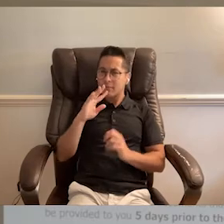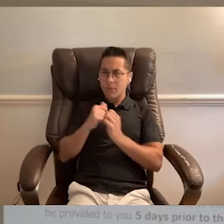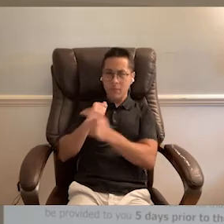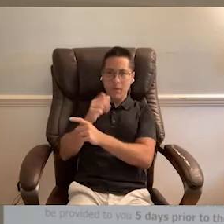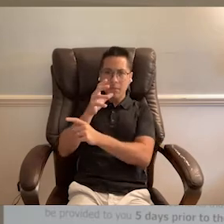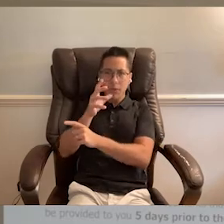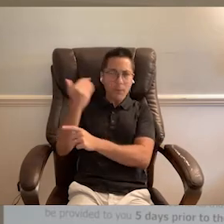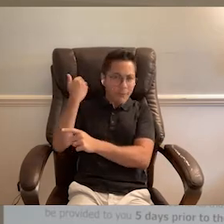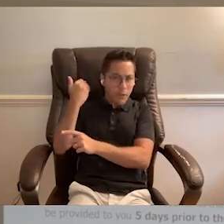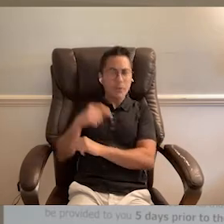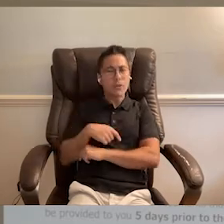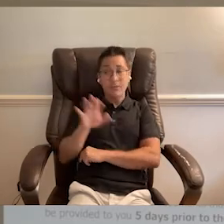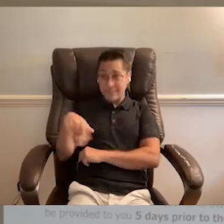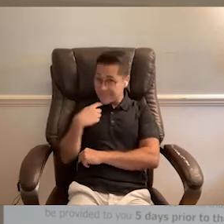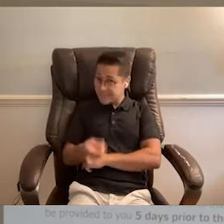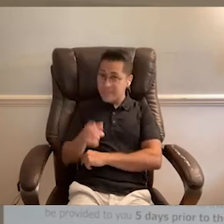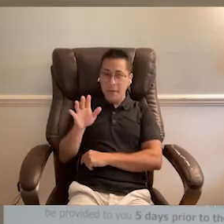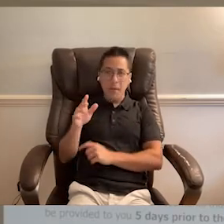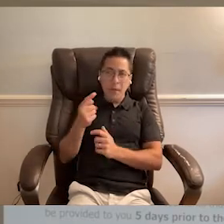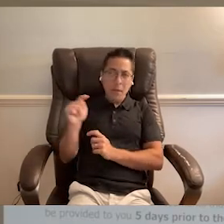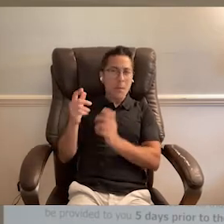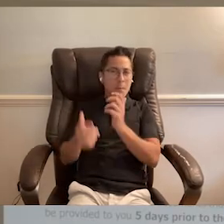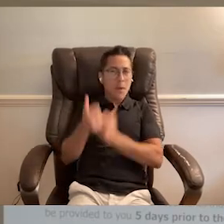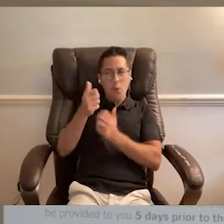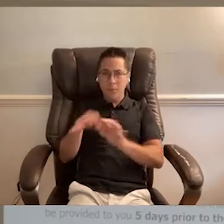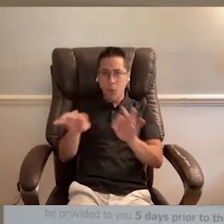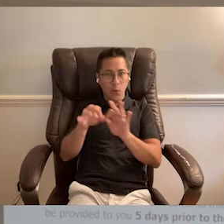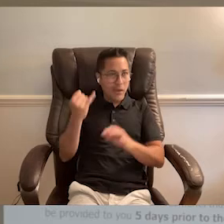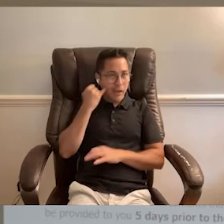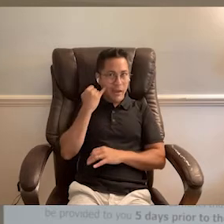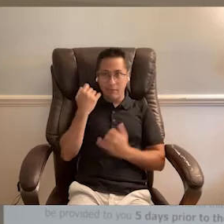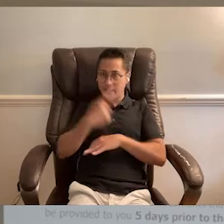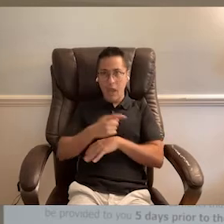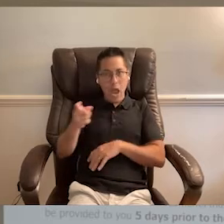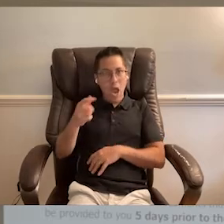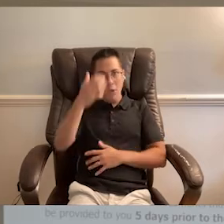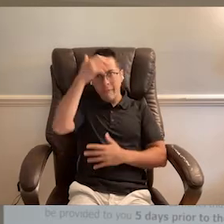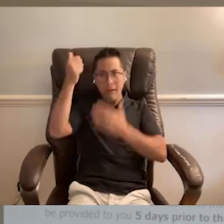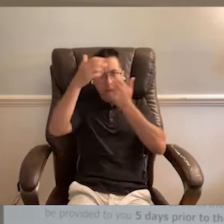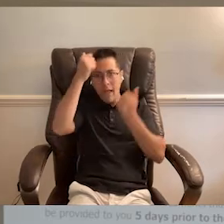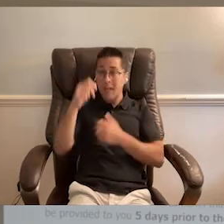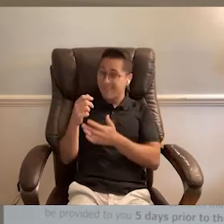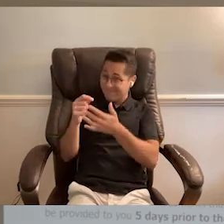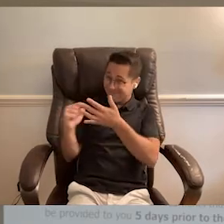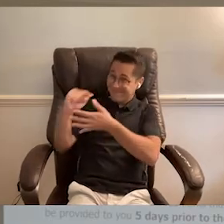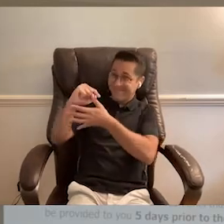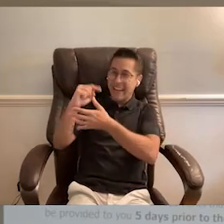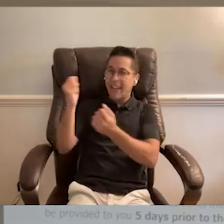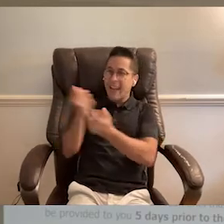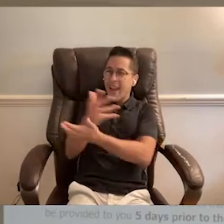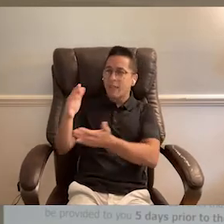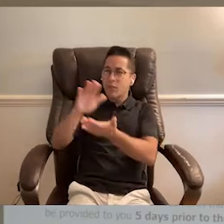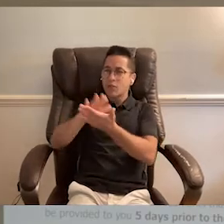saying, the most important, if you hear nothing else today, everything the school sends home, keep